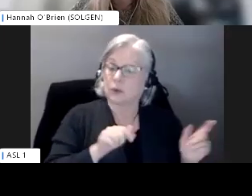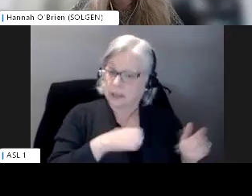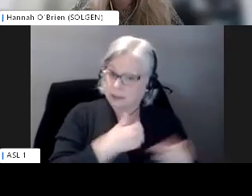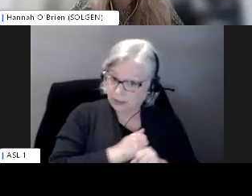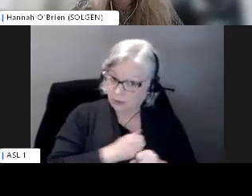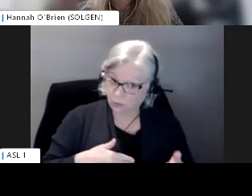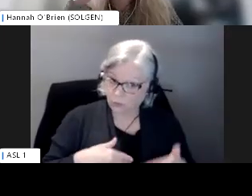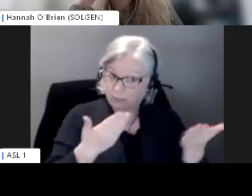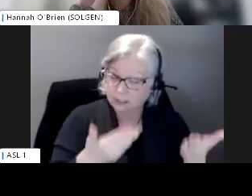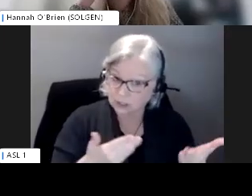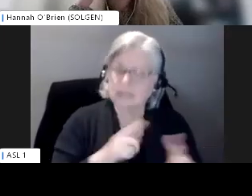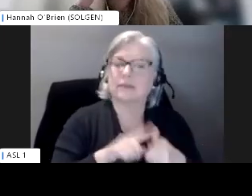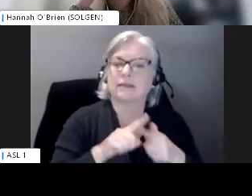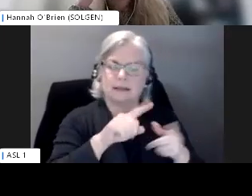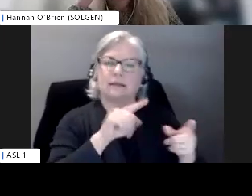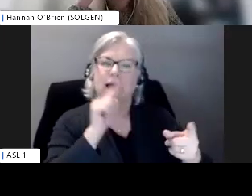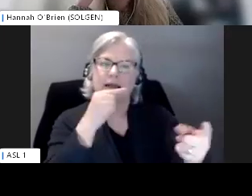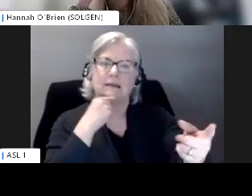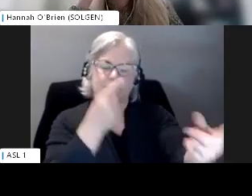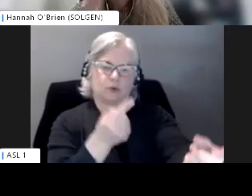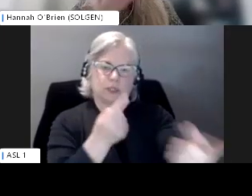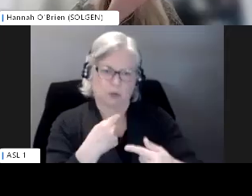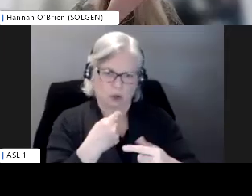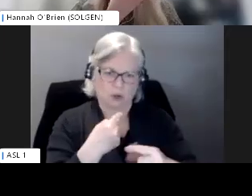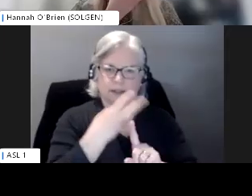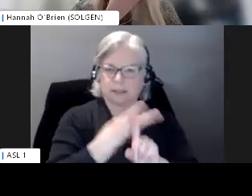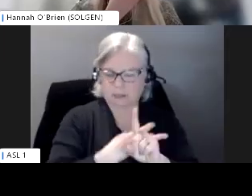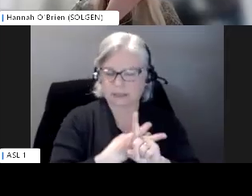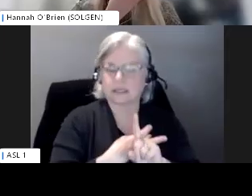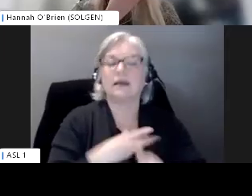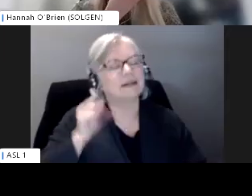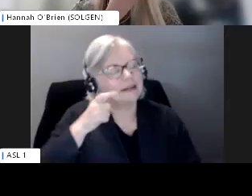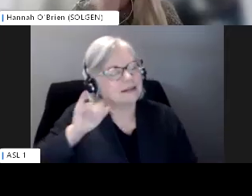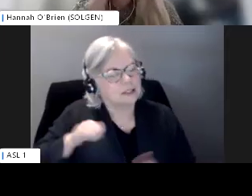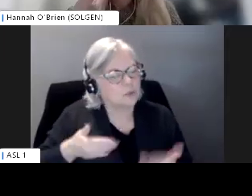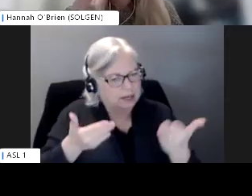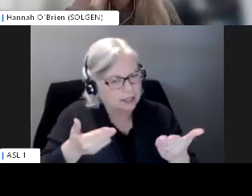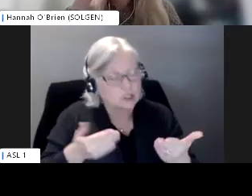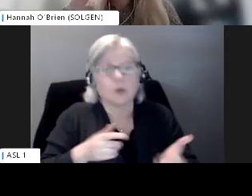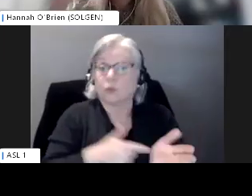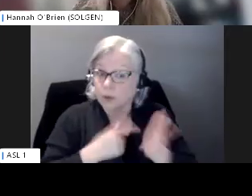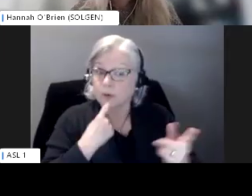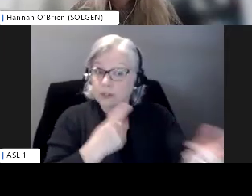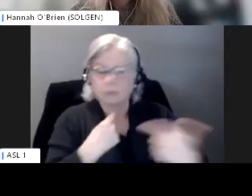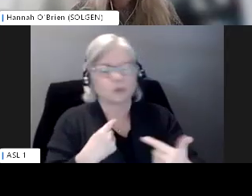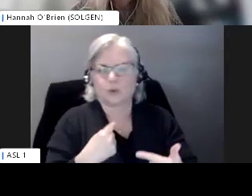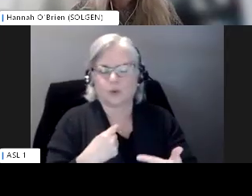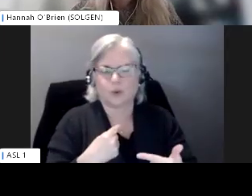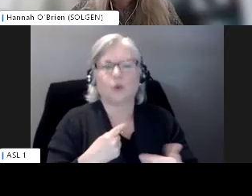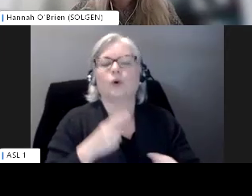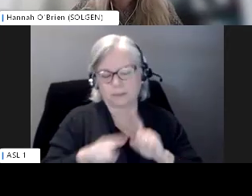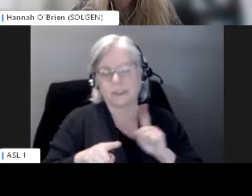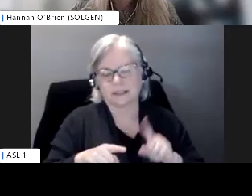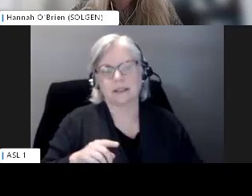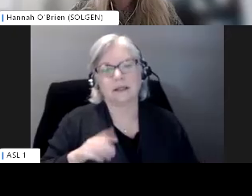6 months. Now, these are recommendations. A response is not mandatory, but certainly we do at the